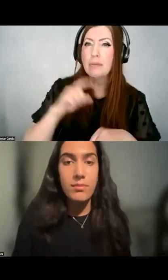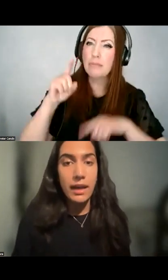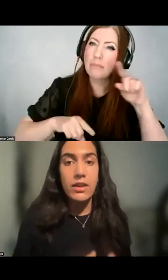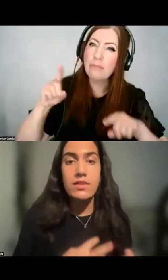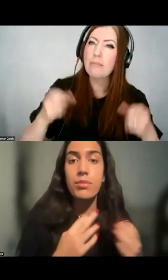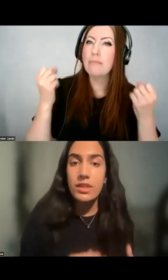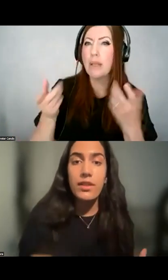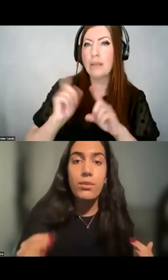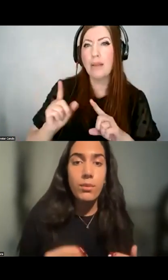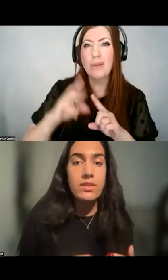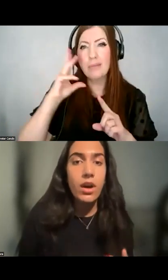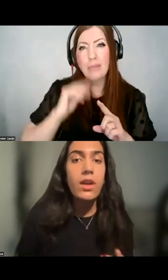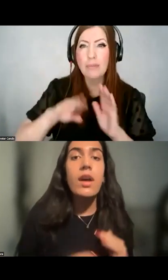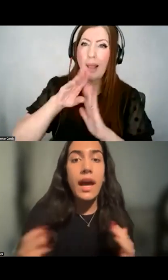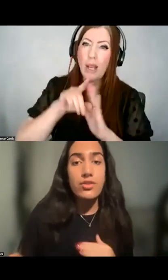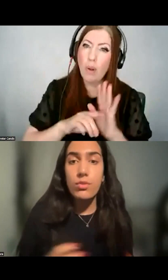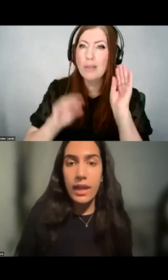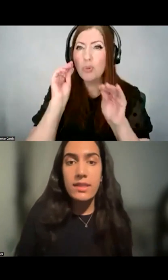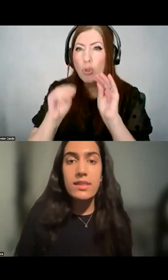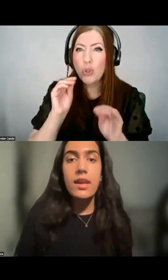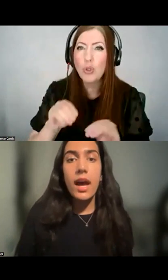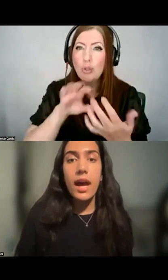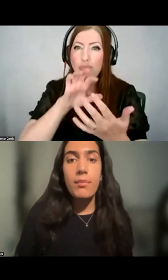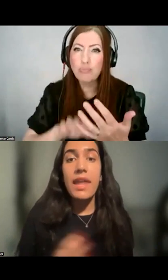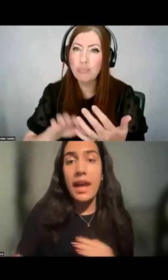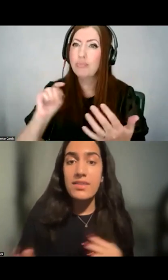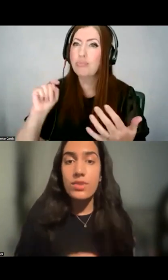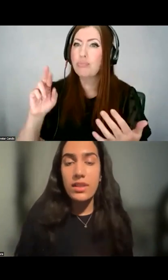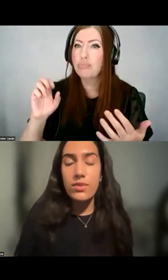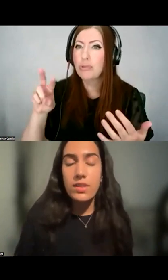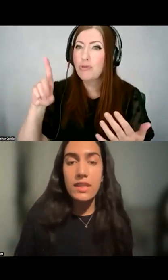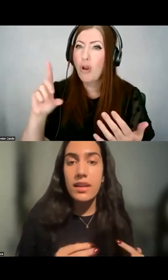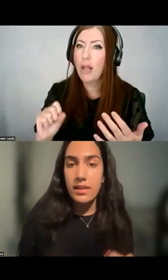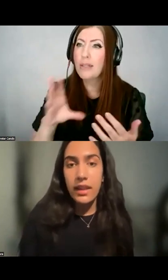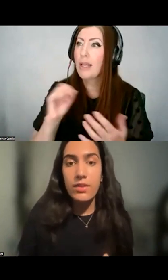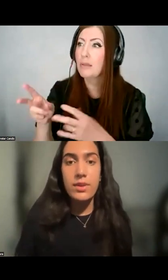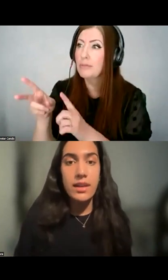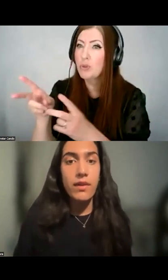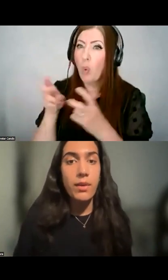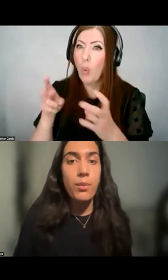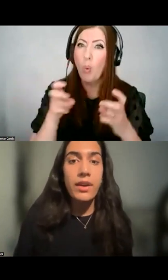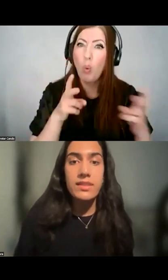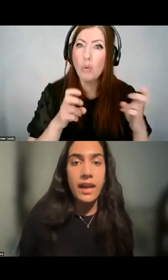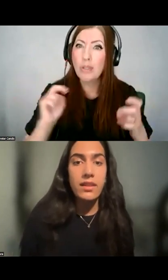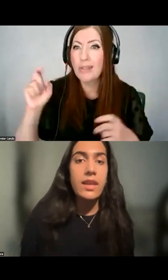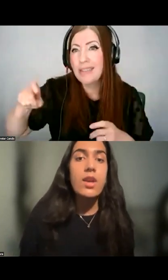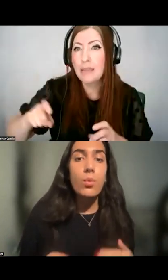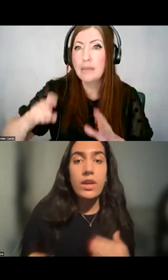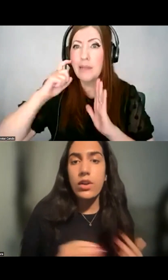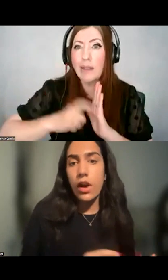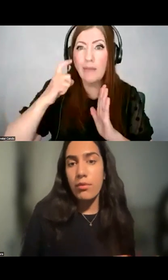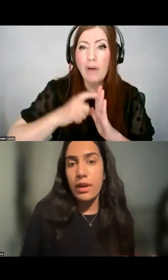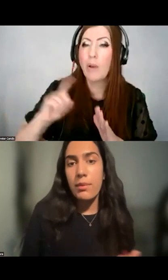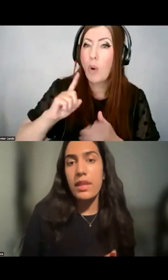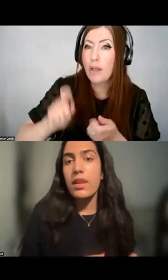experiences and backgrounds, and then put together what we saw as trends. And sourcing those needs then allowed us to identify where exactly we